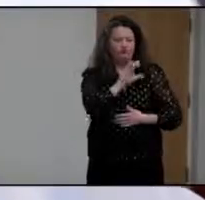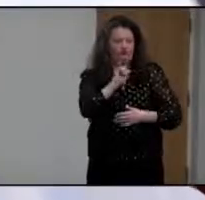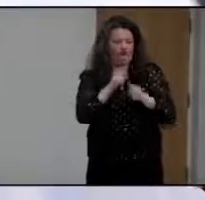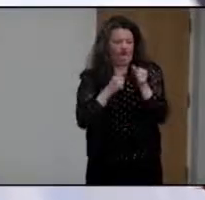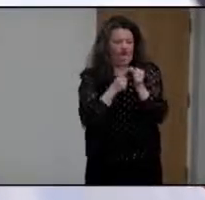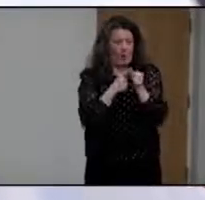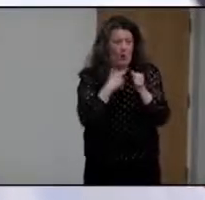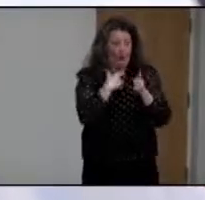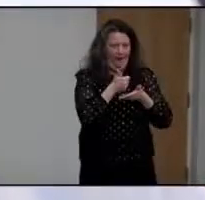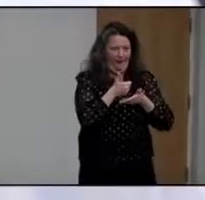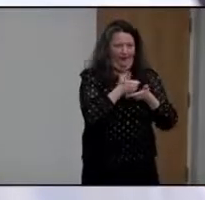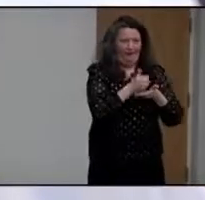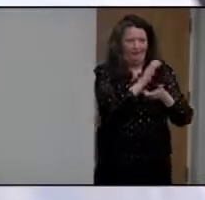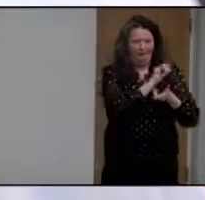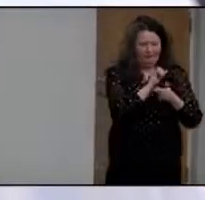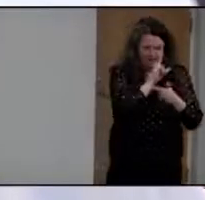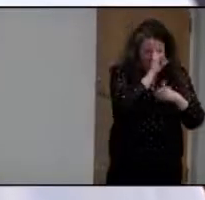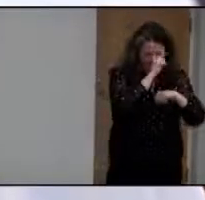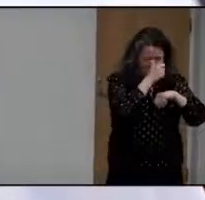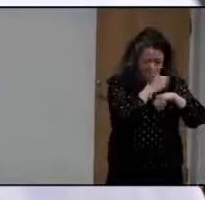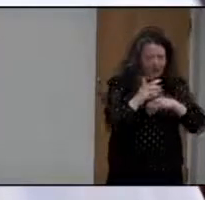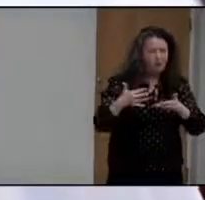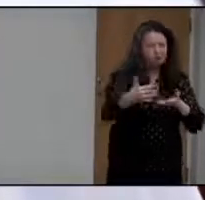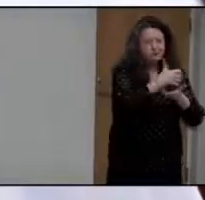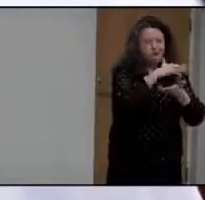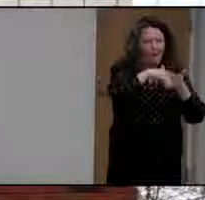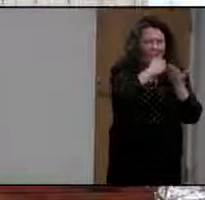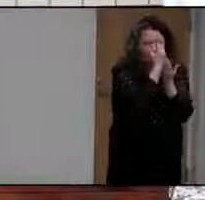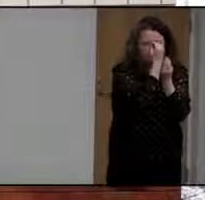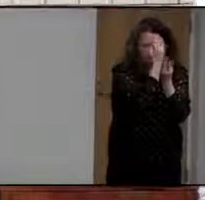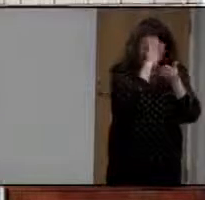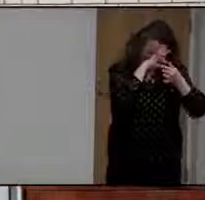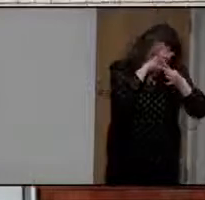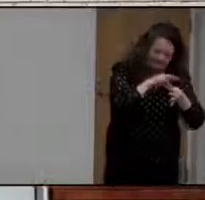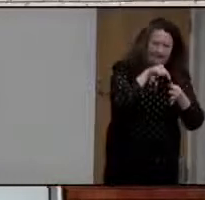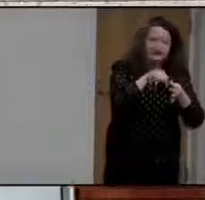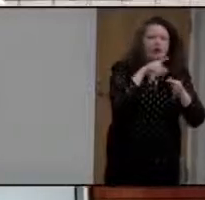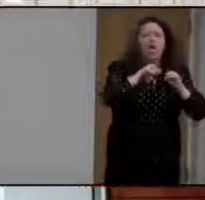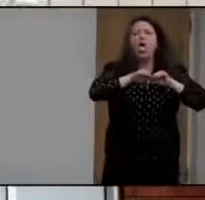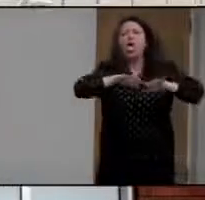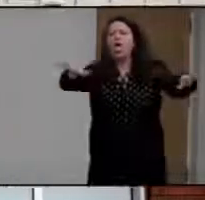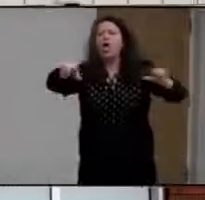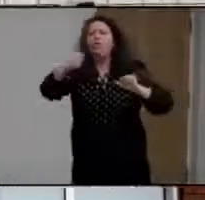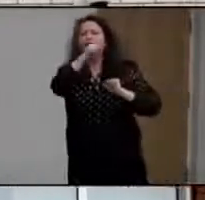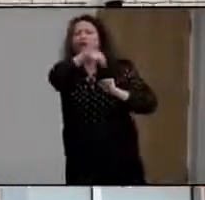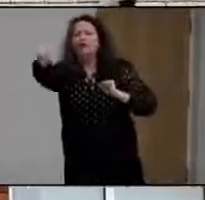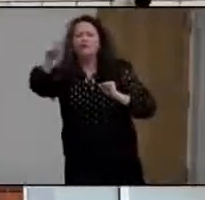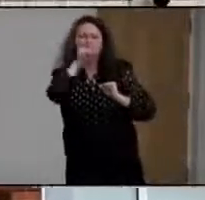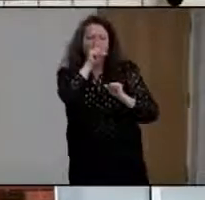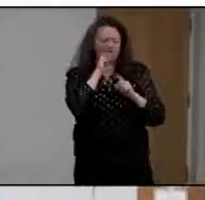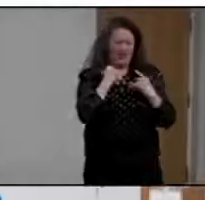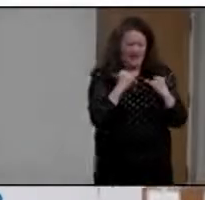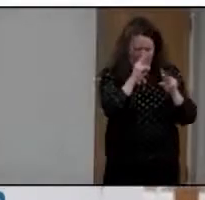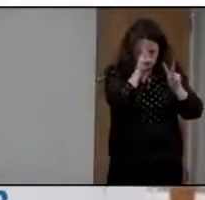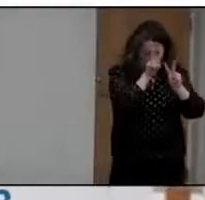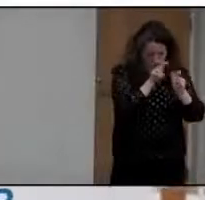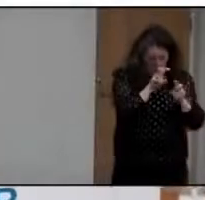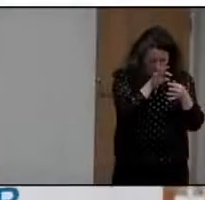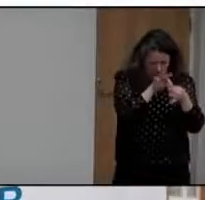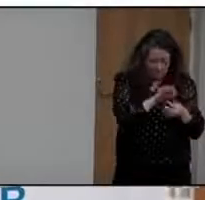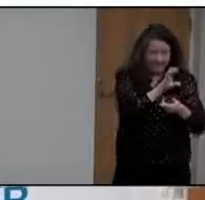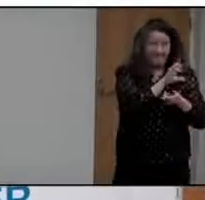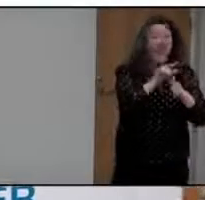contained, standalone unit. All the data that is collected here stays here. And then we will go across to